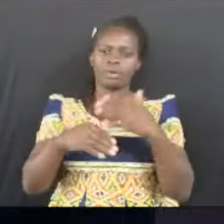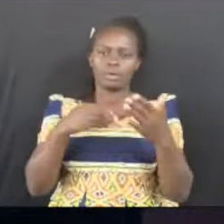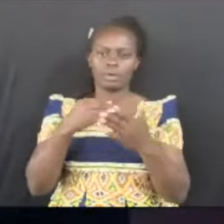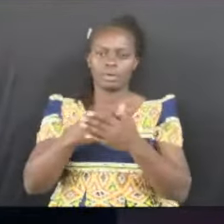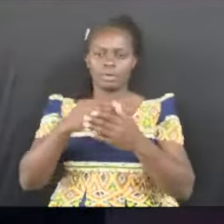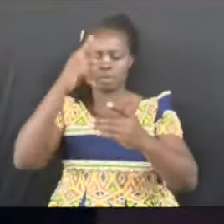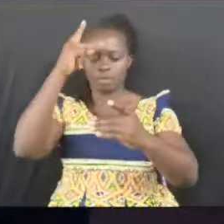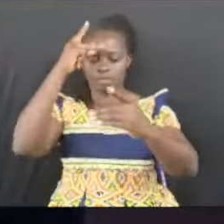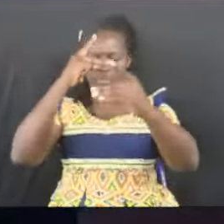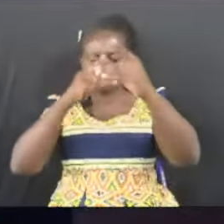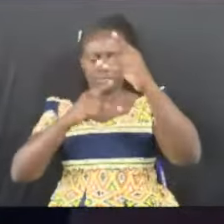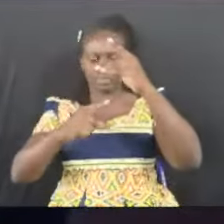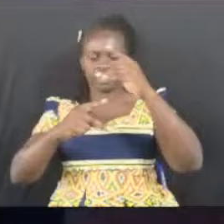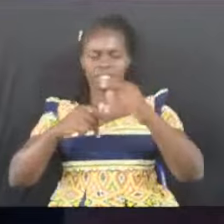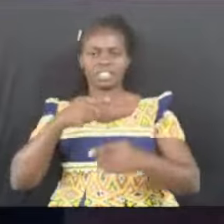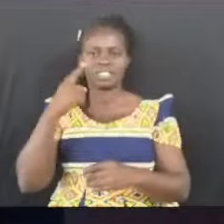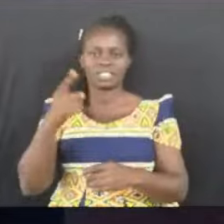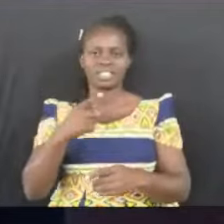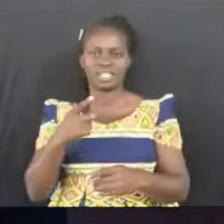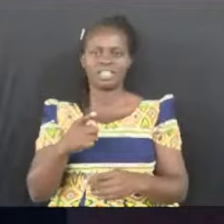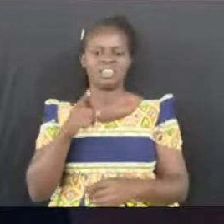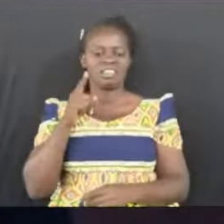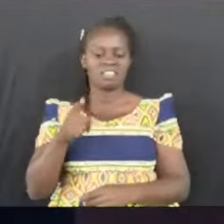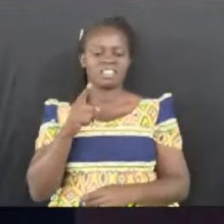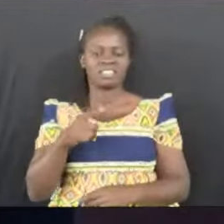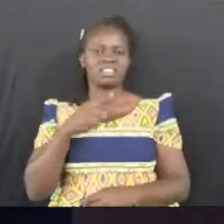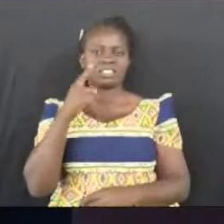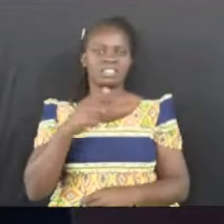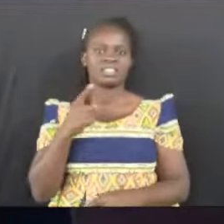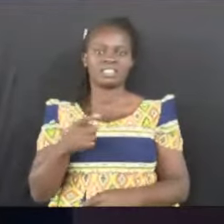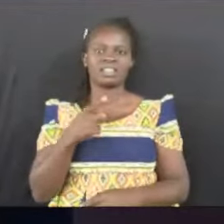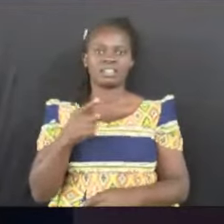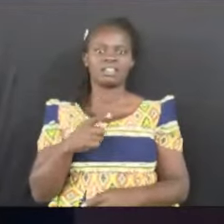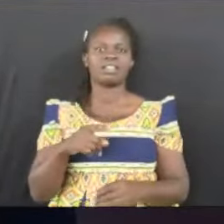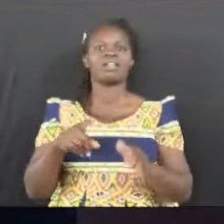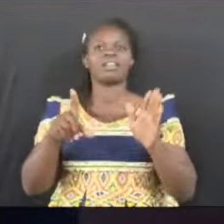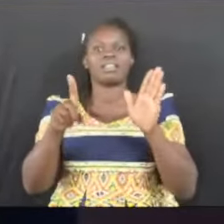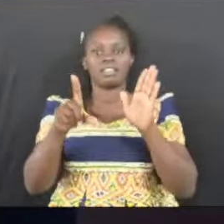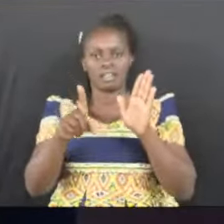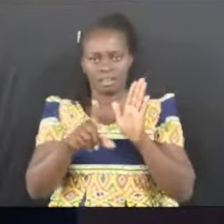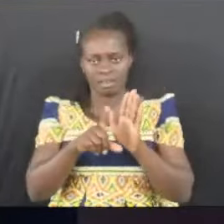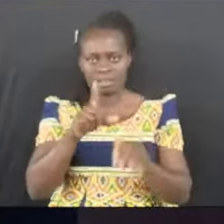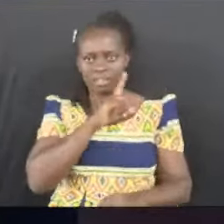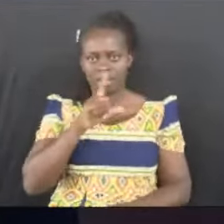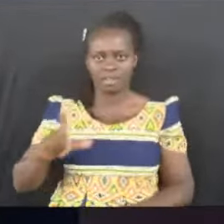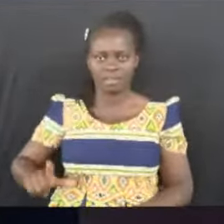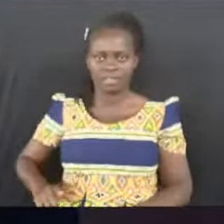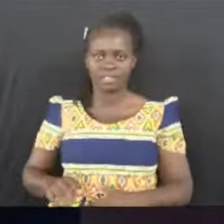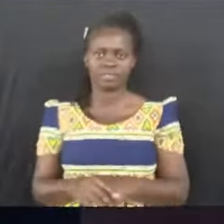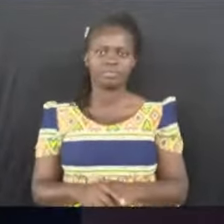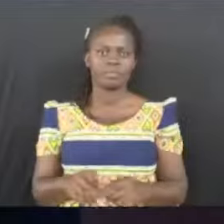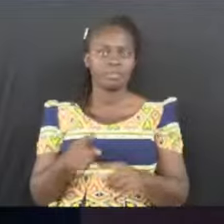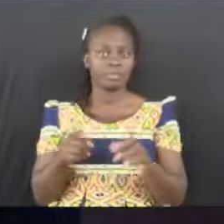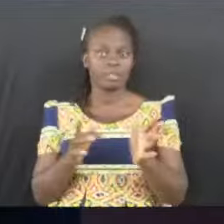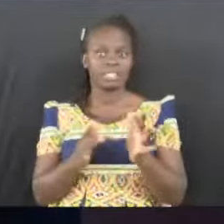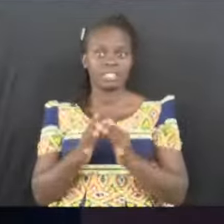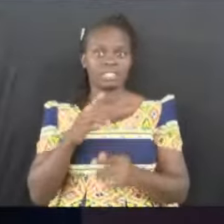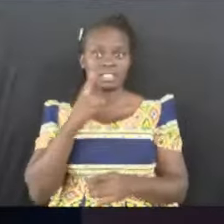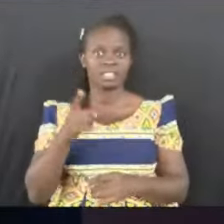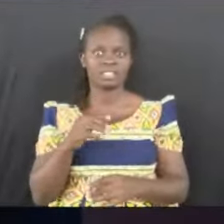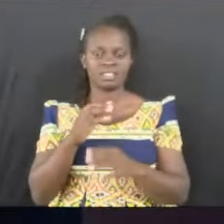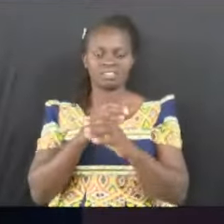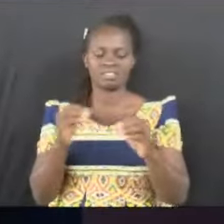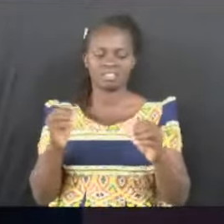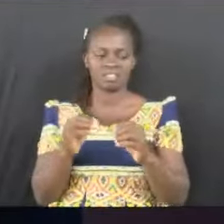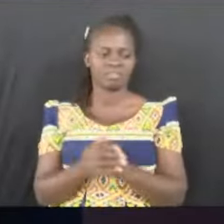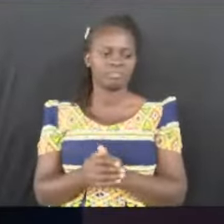Lord." Jesus never had to say, "This says the Lord." You know why? He is the Lord. He would say,